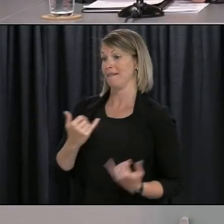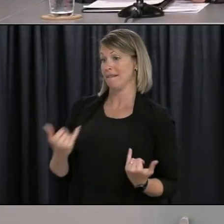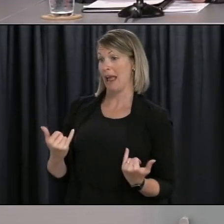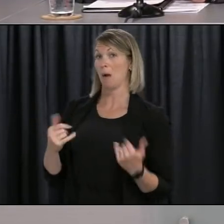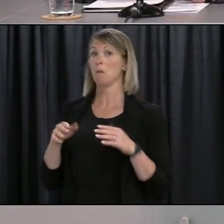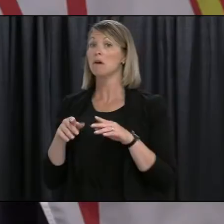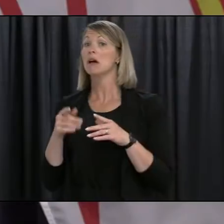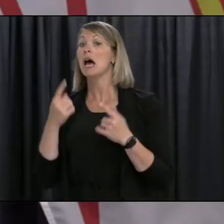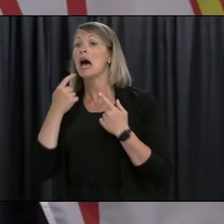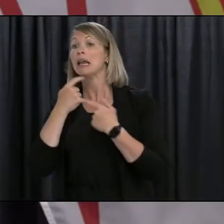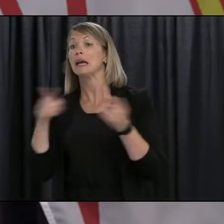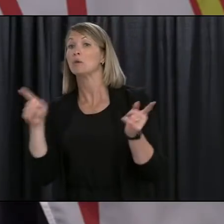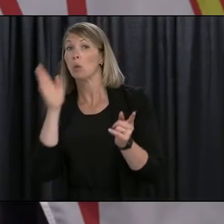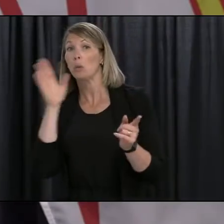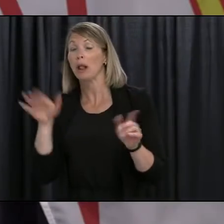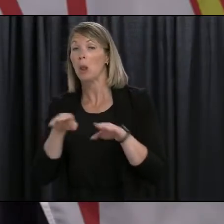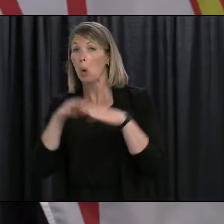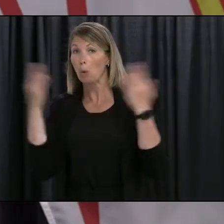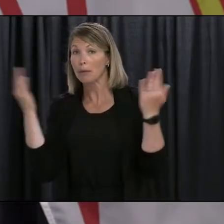today.